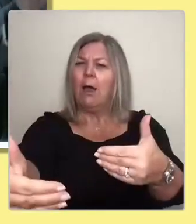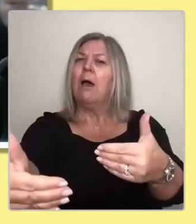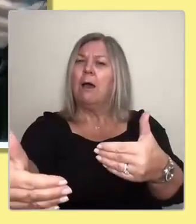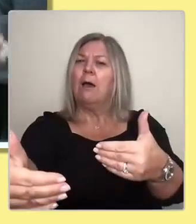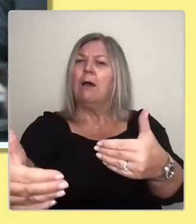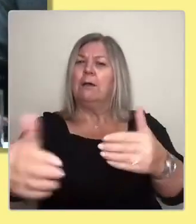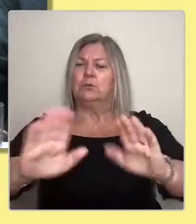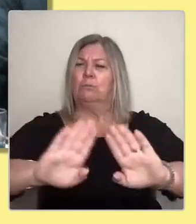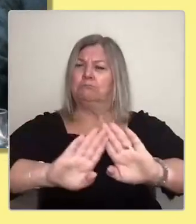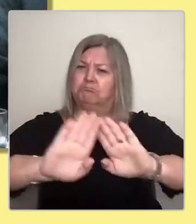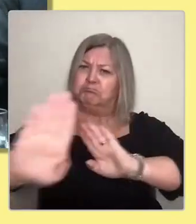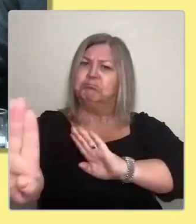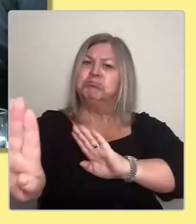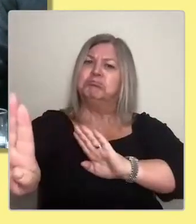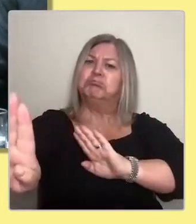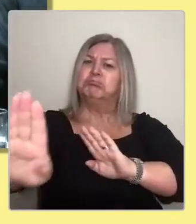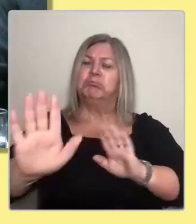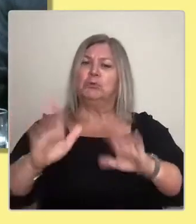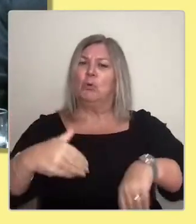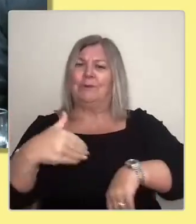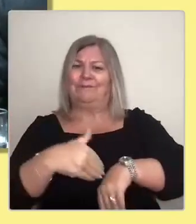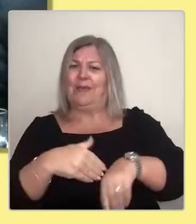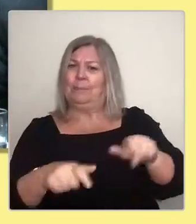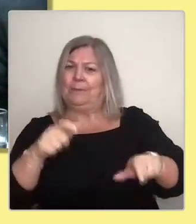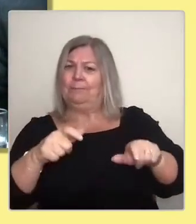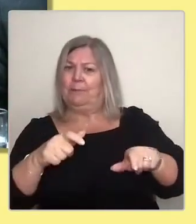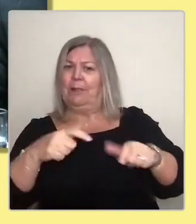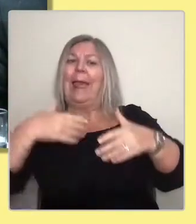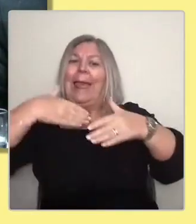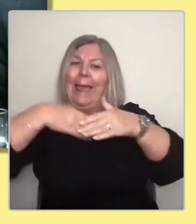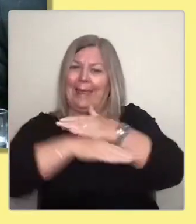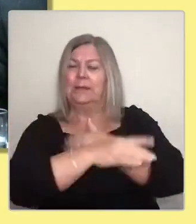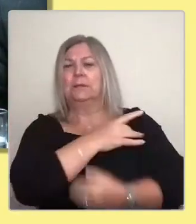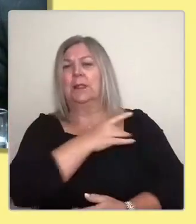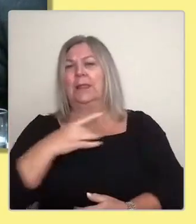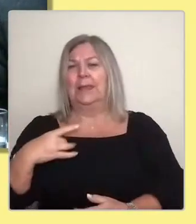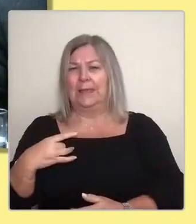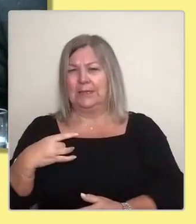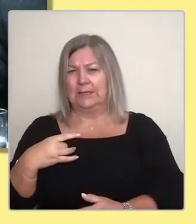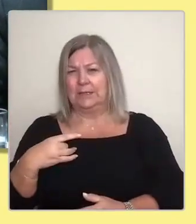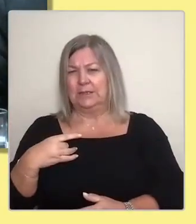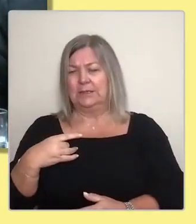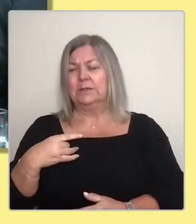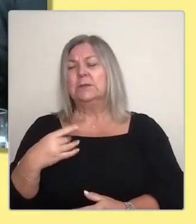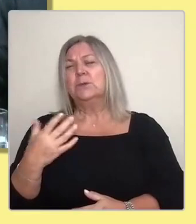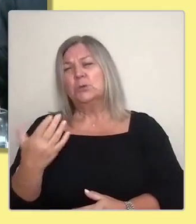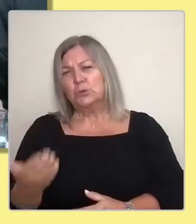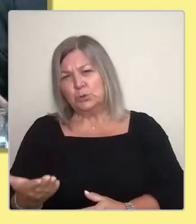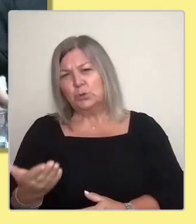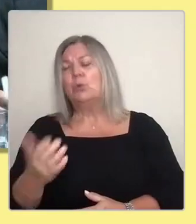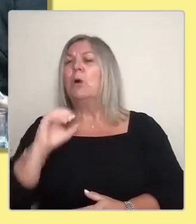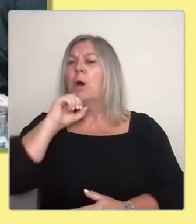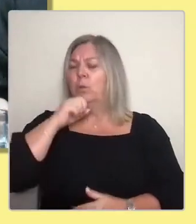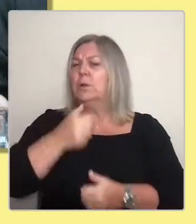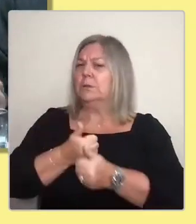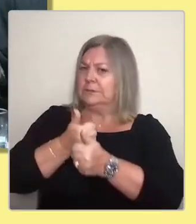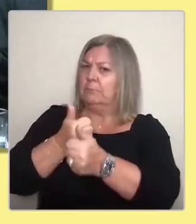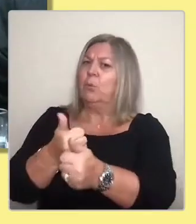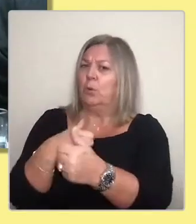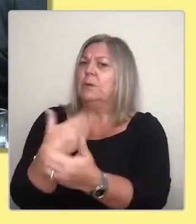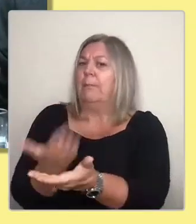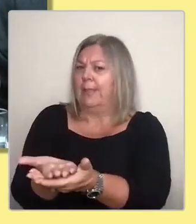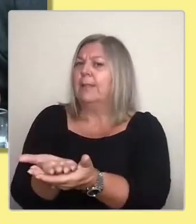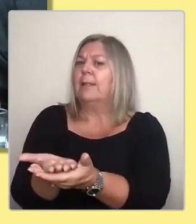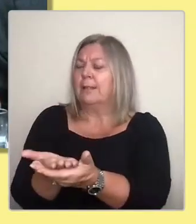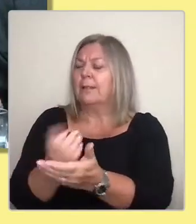have to face that in order to go in and access necessary healthcare is obviously not acceptable. So just to say as well that I'll be supporting that members' bill when it